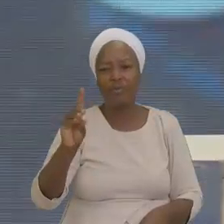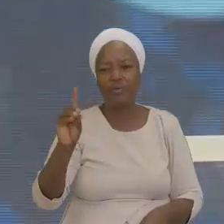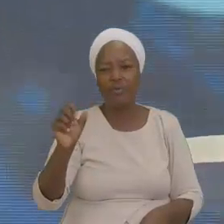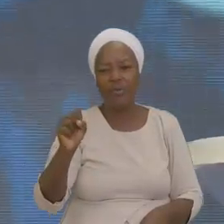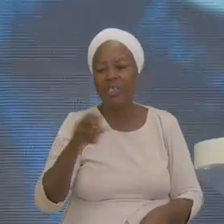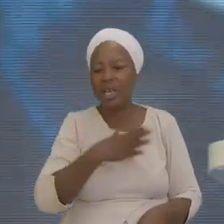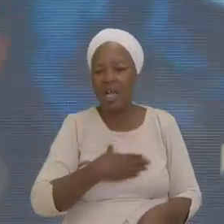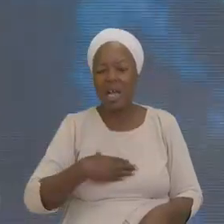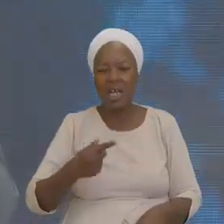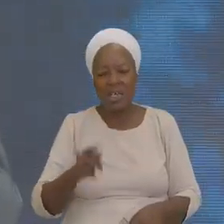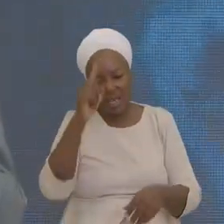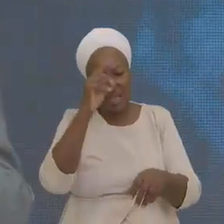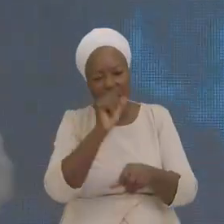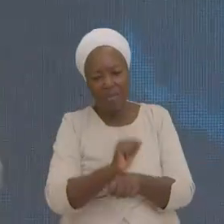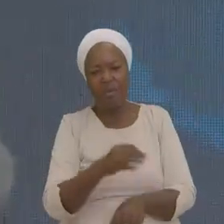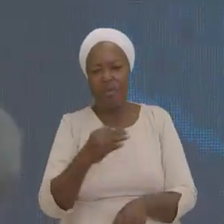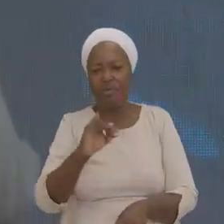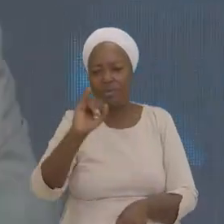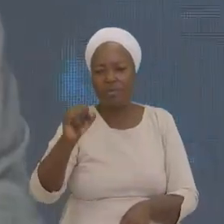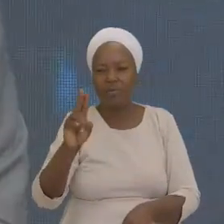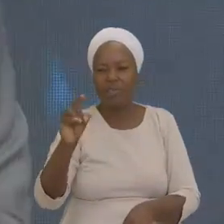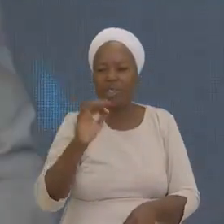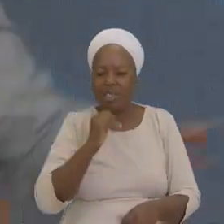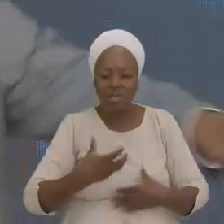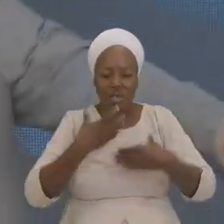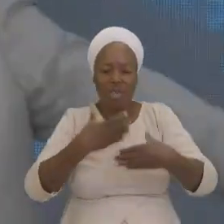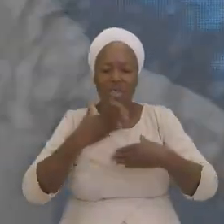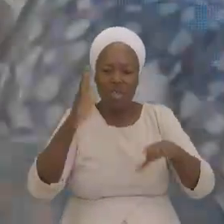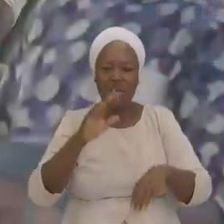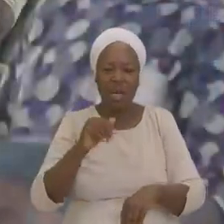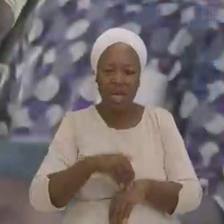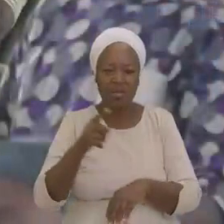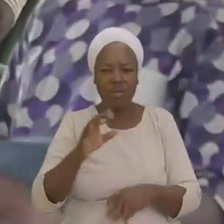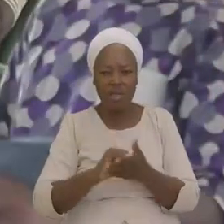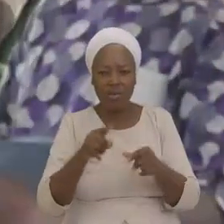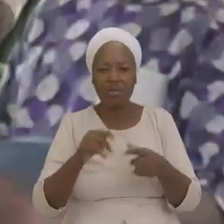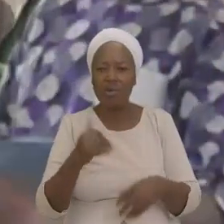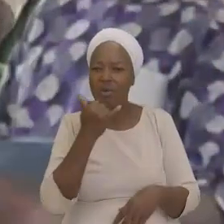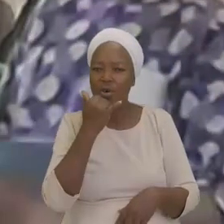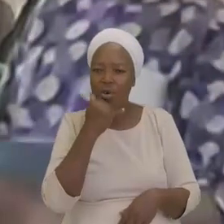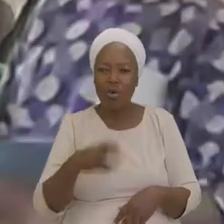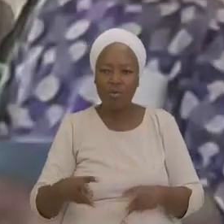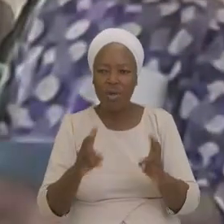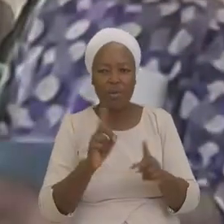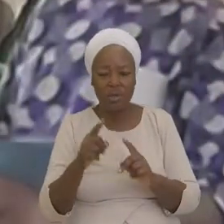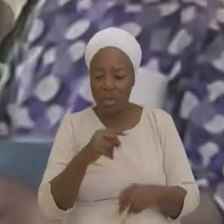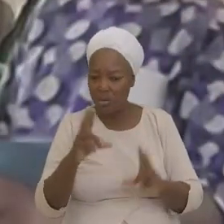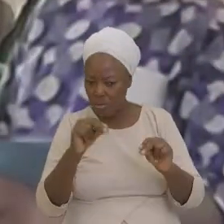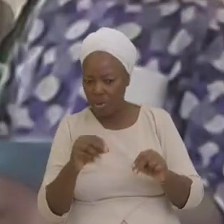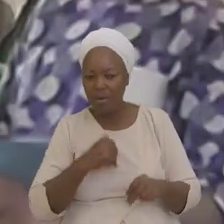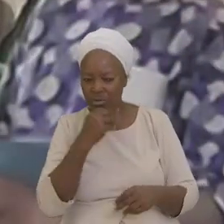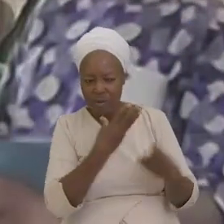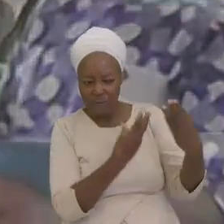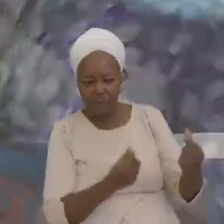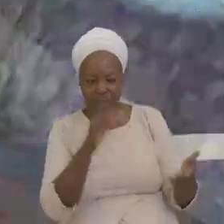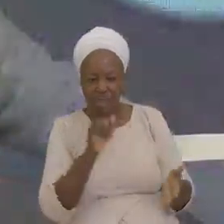is shouting at you, and then you are going the wrong direction, you say, I'll stab that Judas to death.